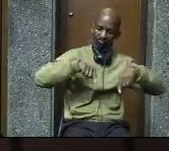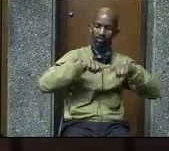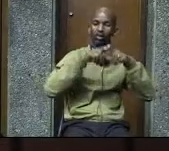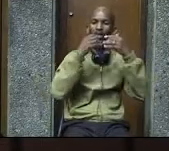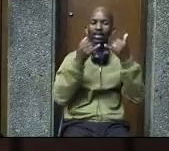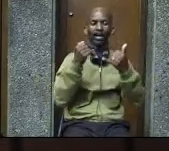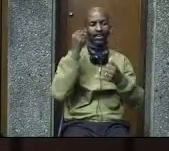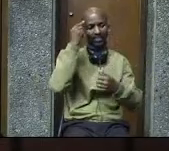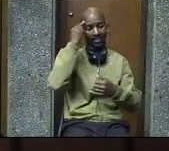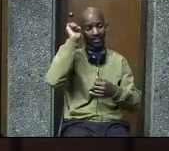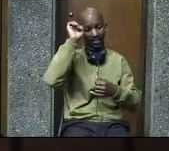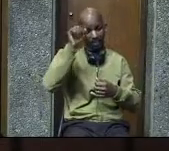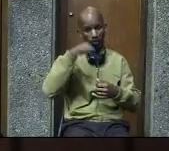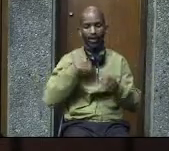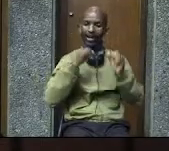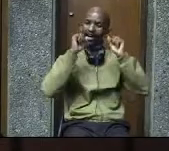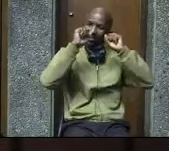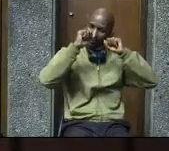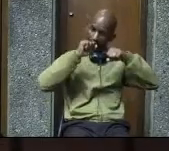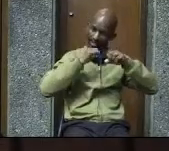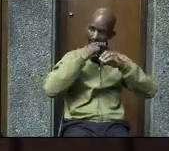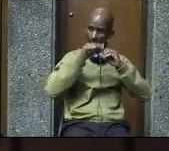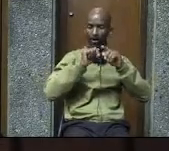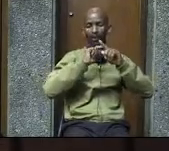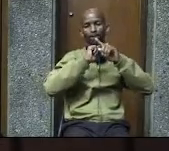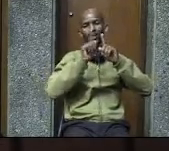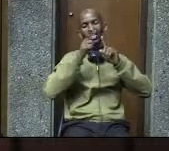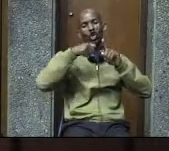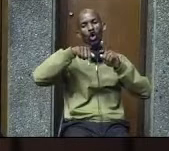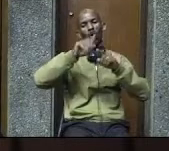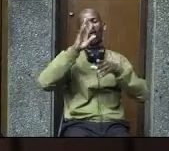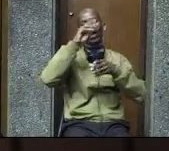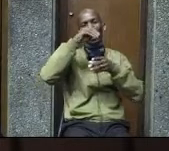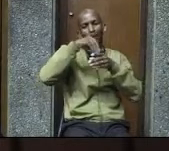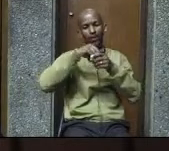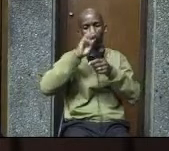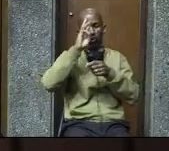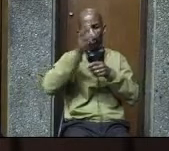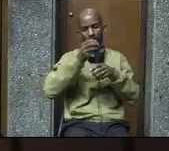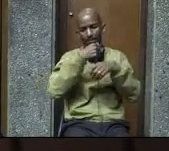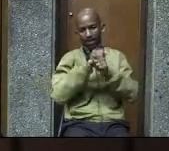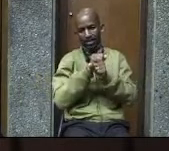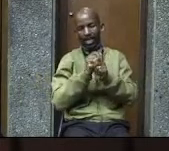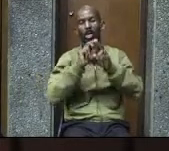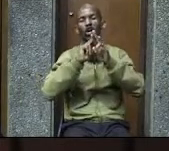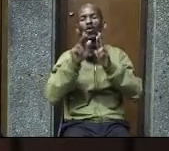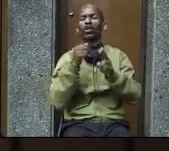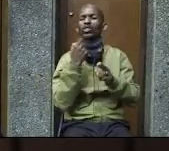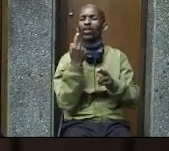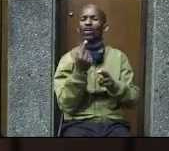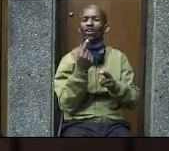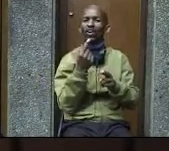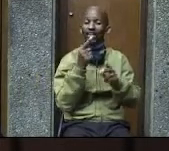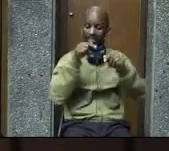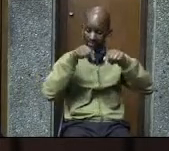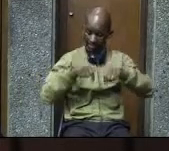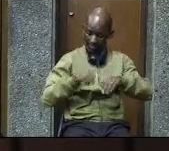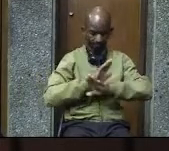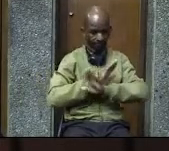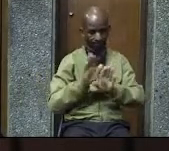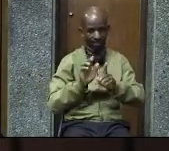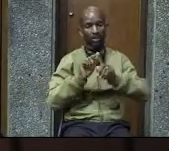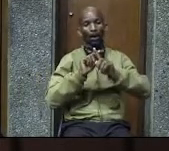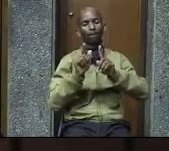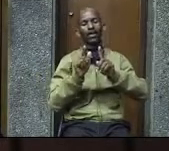So I think that is what we are agreeing about, but all the inputs will be consolidated, not only tsa mona fela